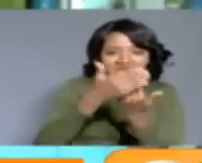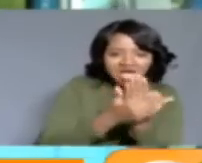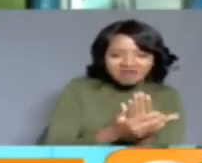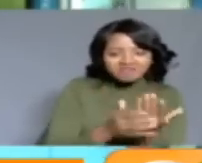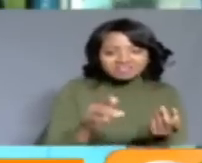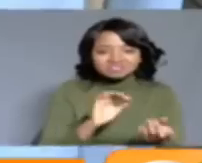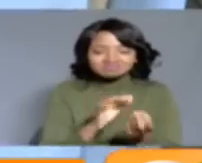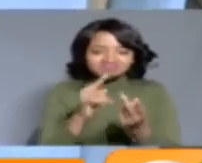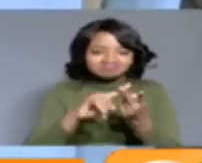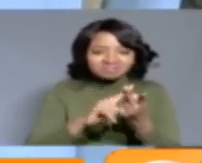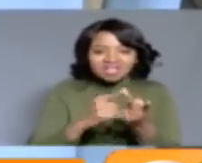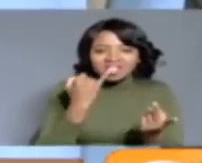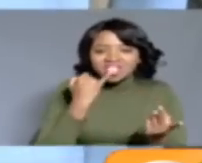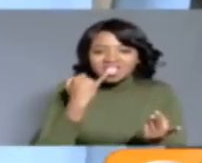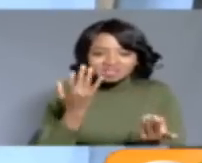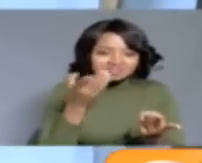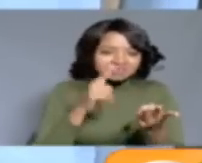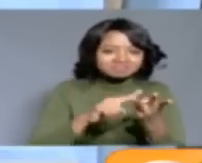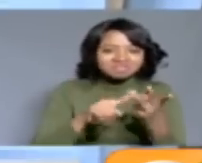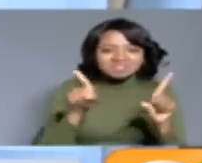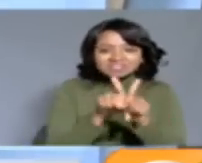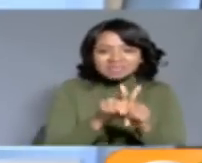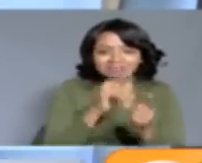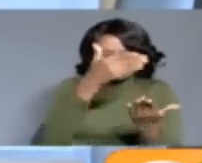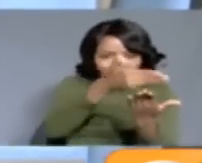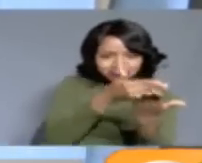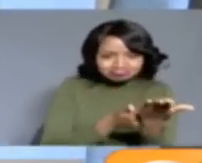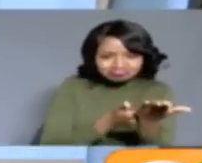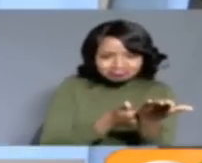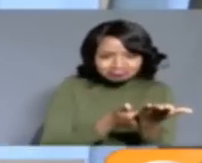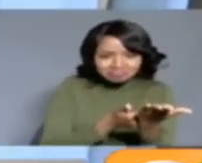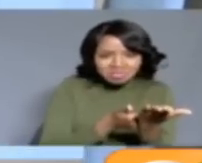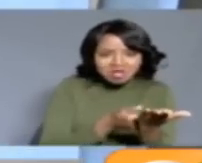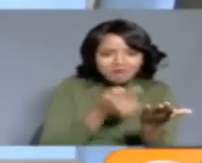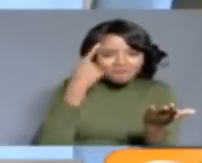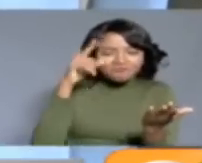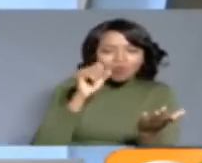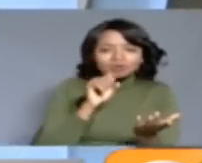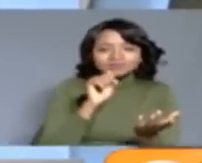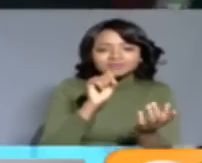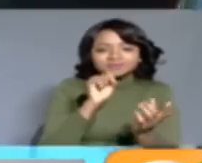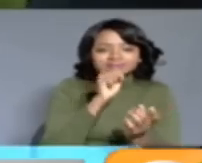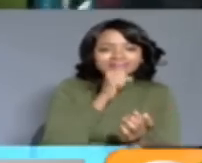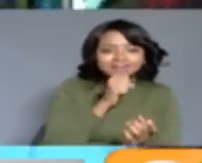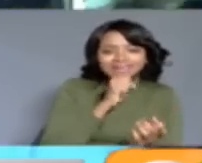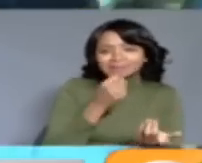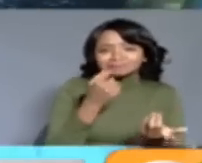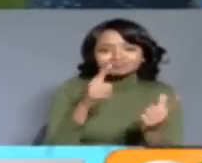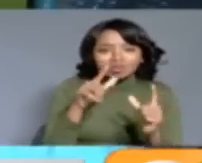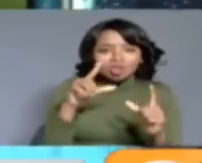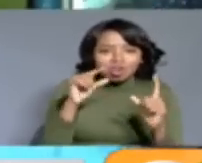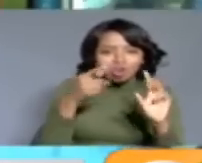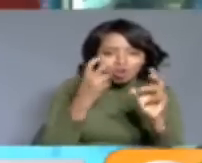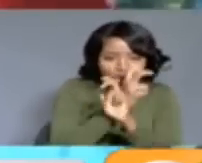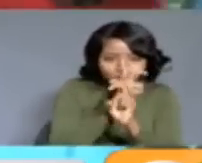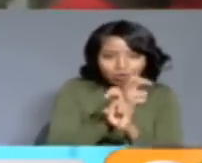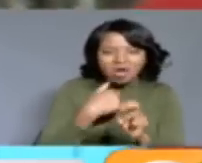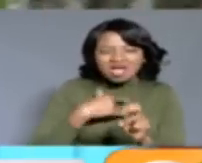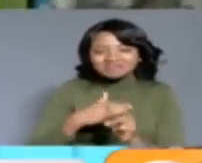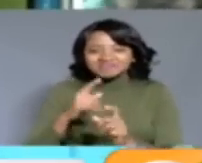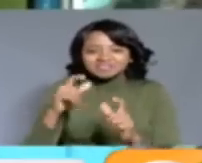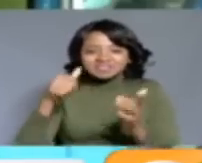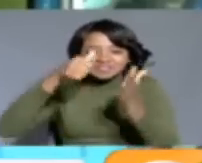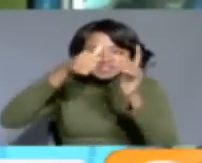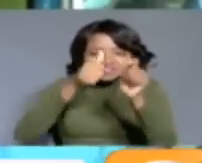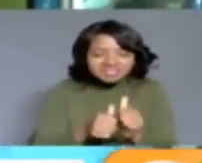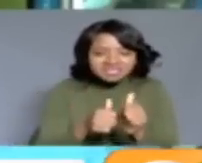battery wrappers, even the screen guards bearing the Samsung logo. They take Samsung stickers and